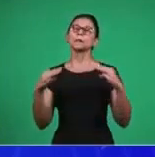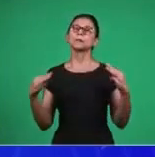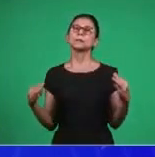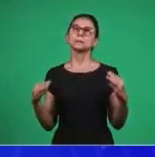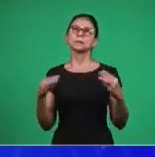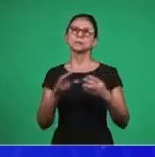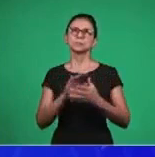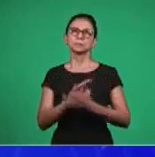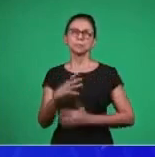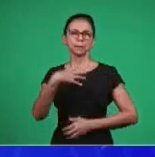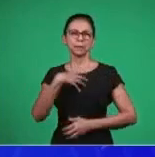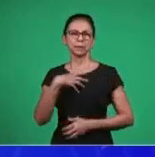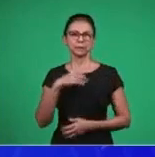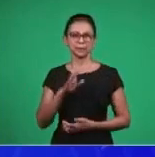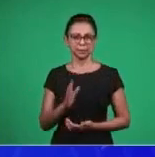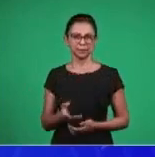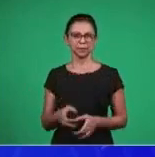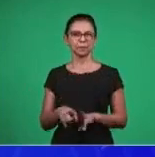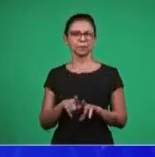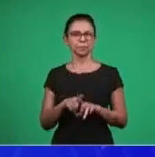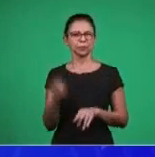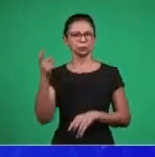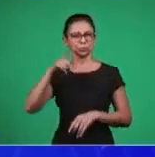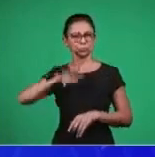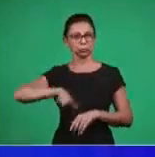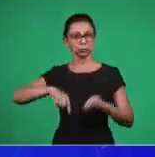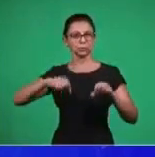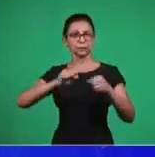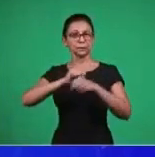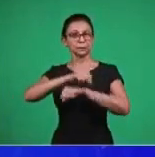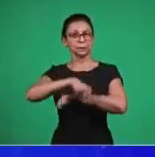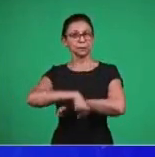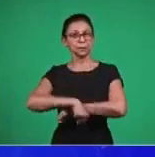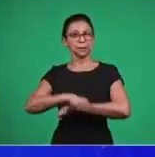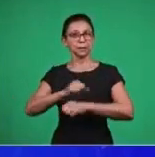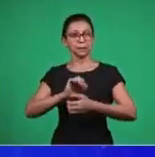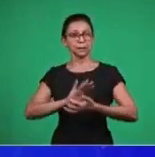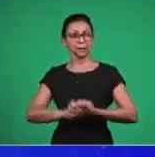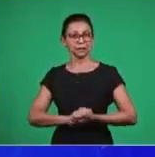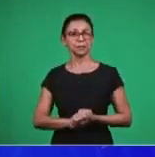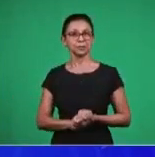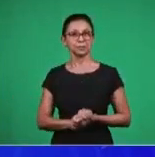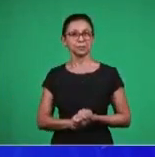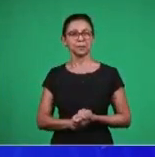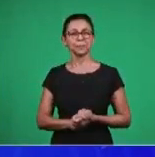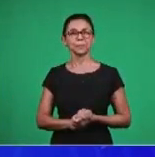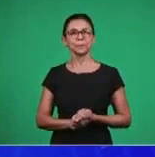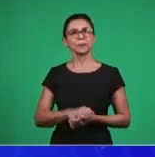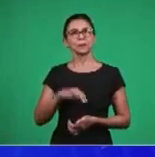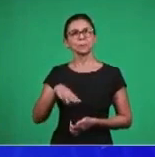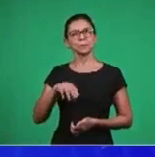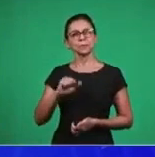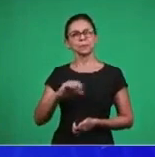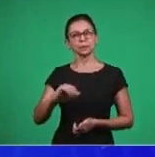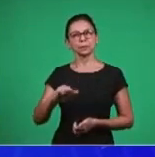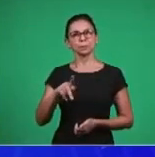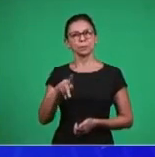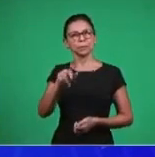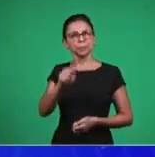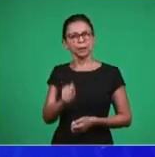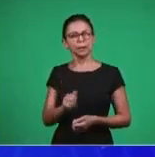the beginners. Also Maranhão, Tabatã, Bahia, all in Brazil. Macapá in the state of Amapá in Brazil.